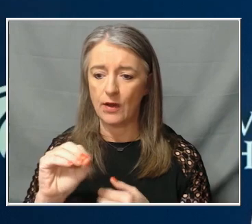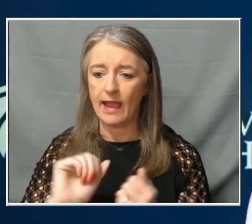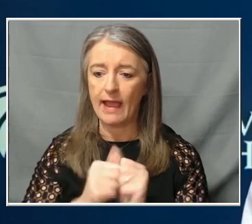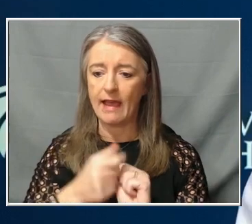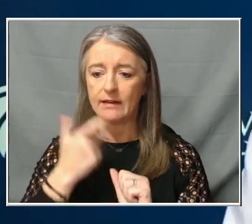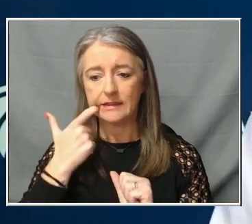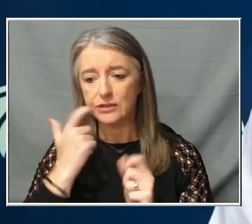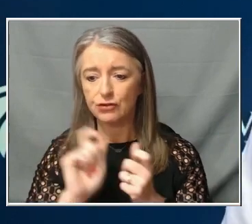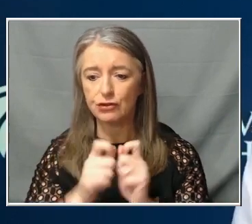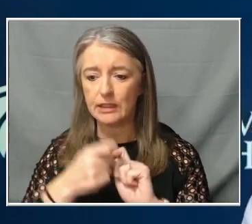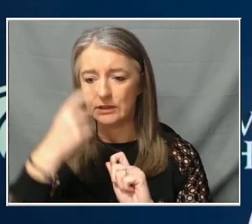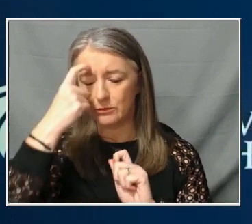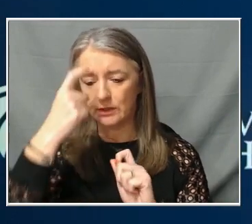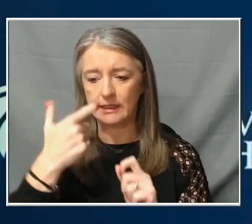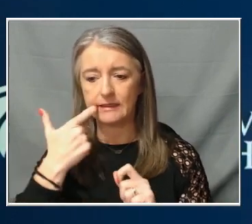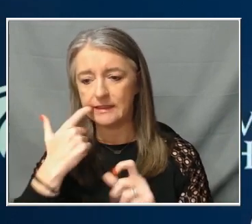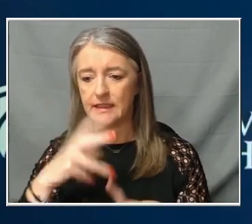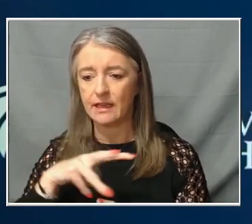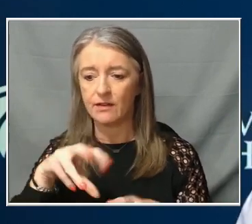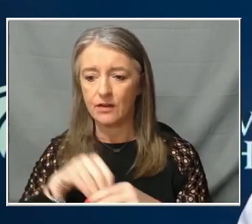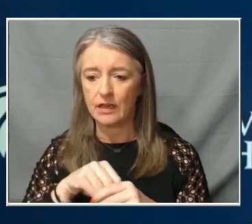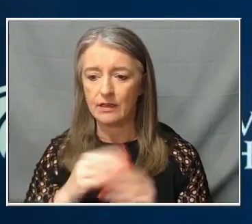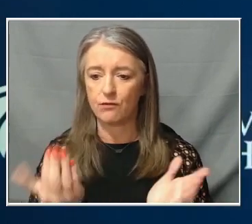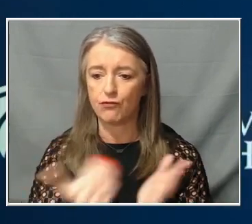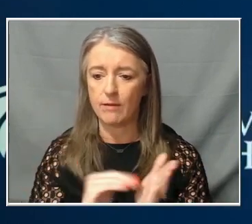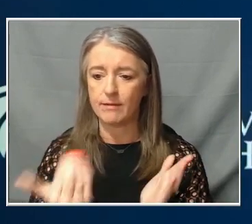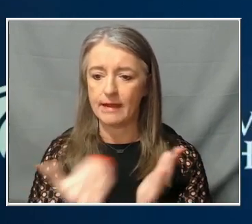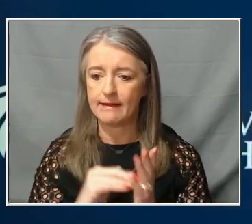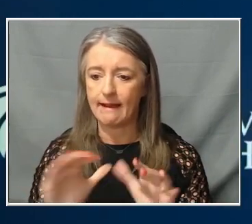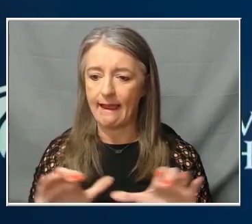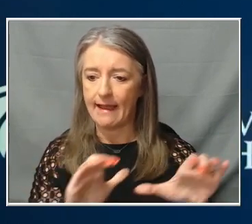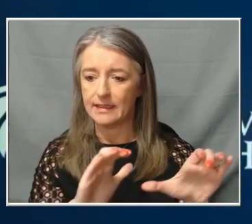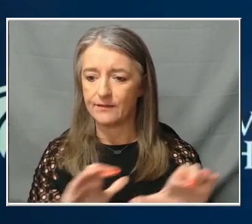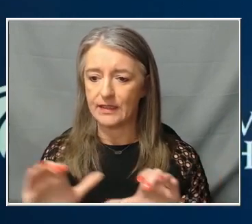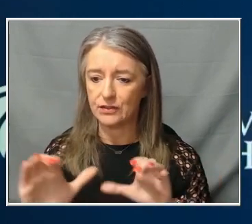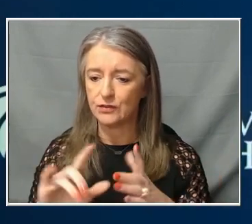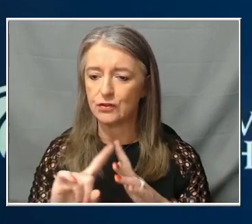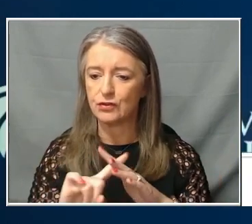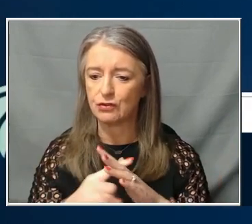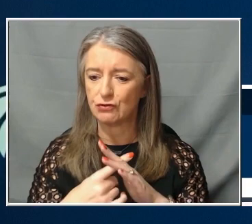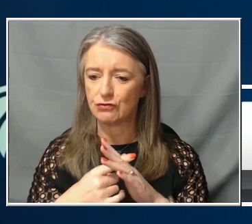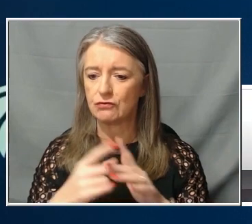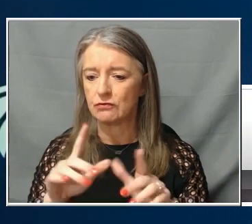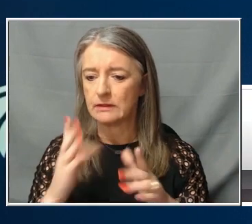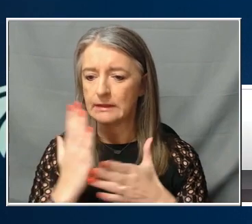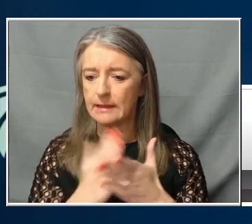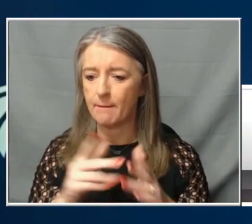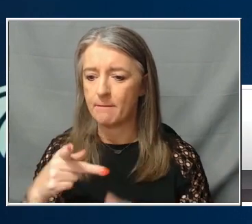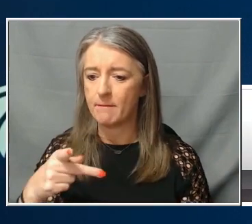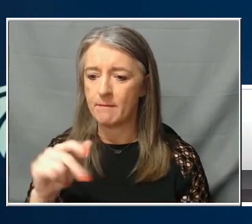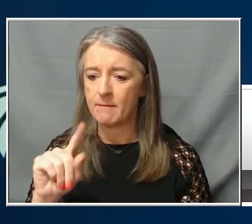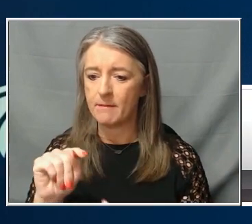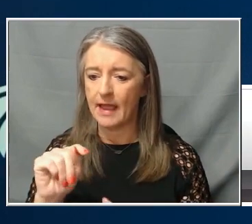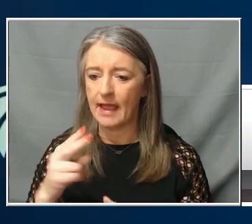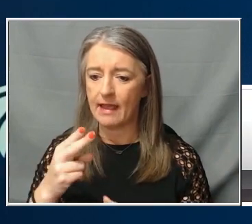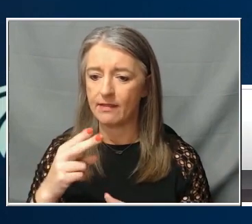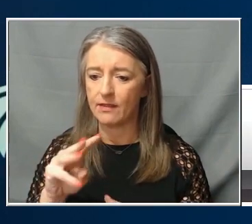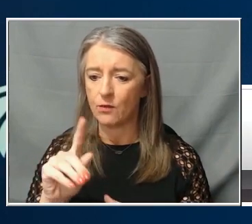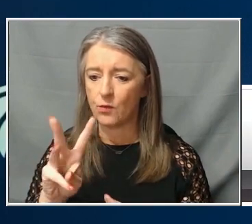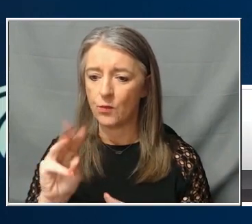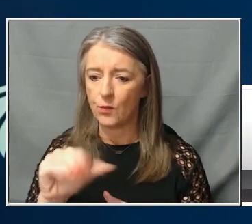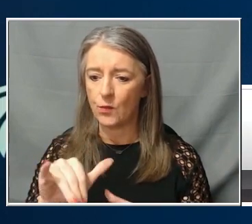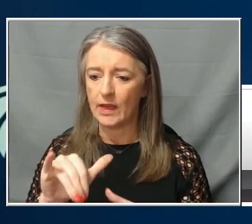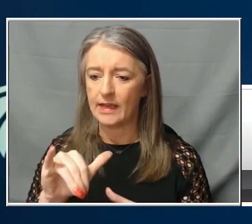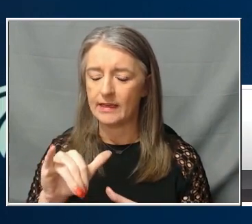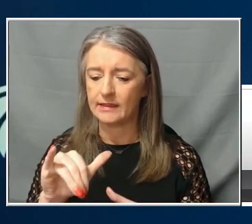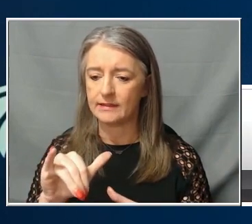addiction, involves the repetitive activation of certain pathways in the brain, and so the more times those pathways